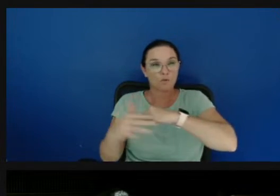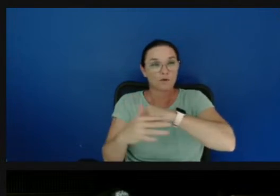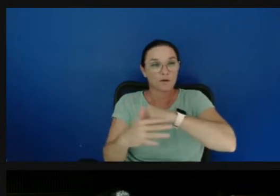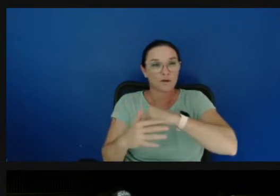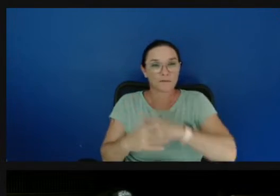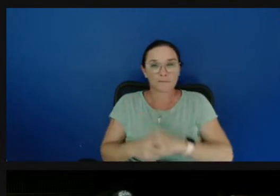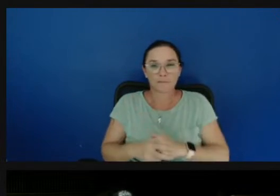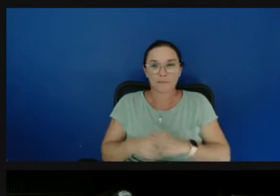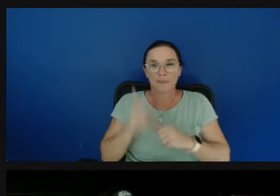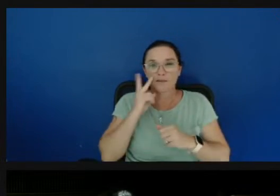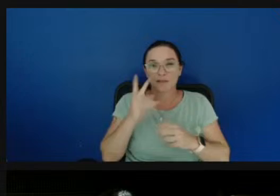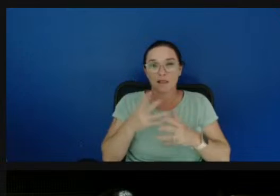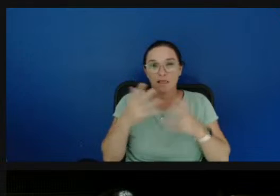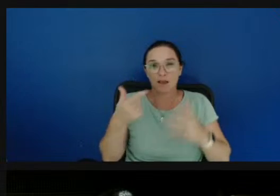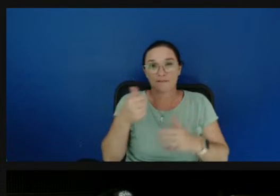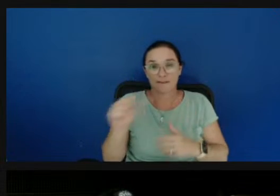I see a lot of gas coming up as well.